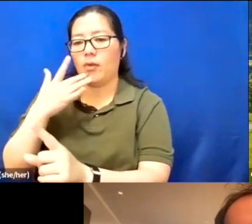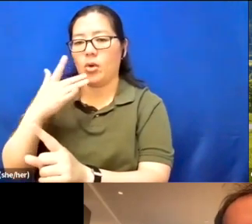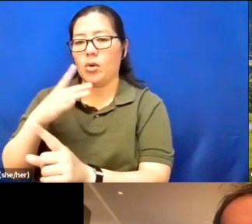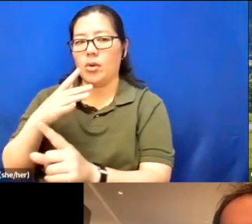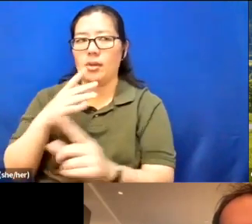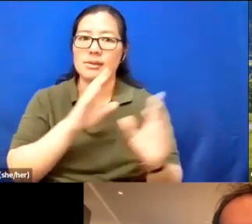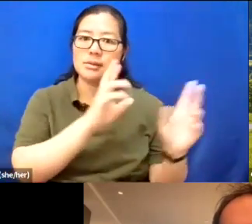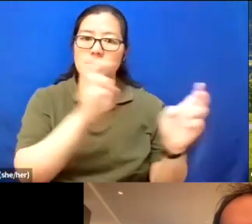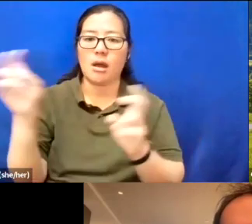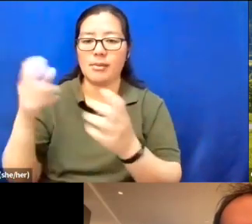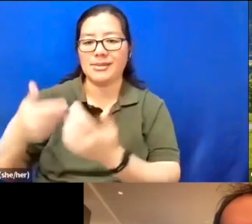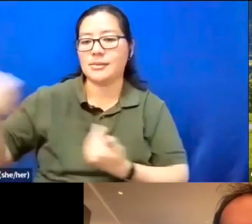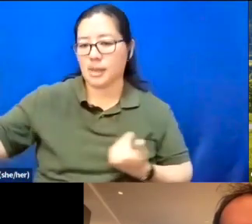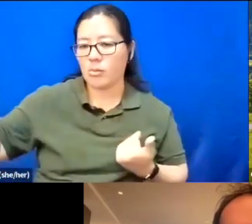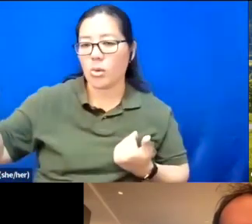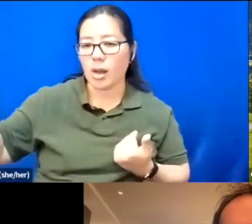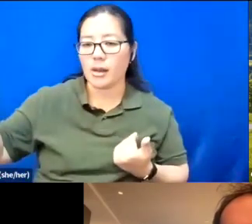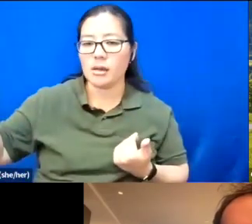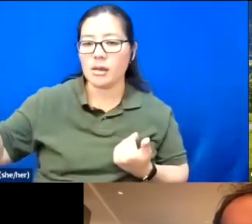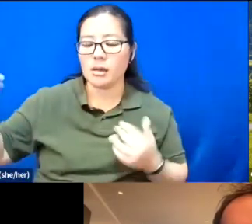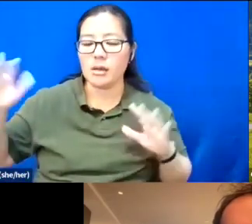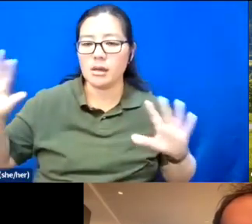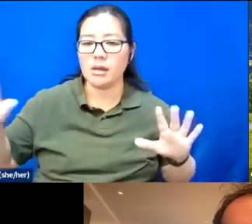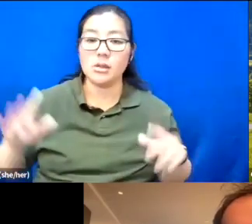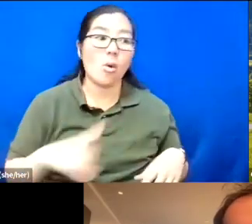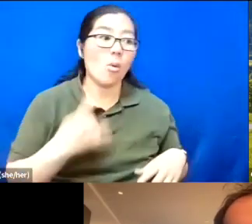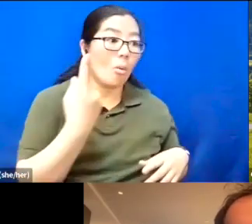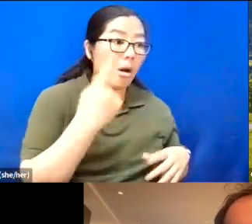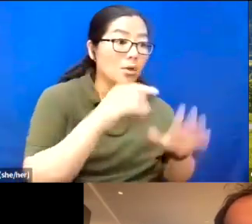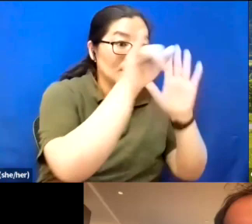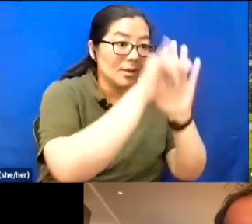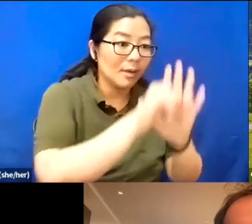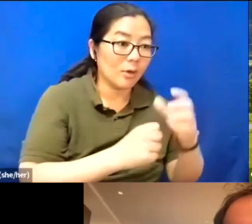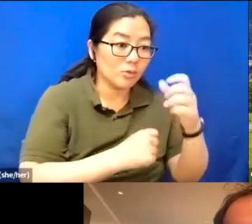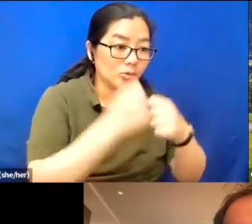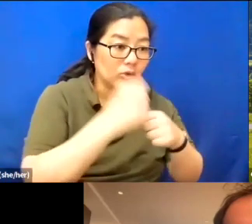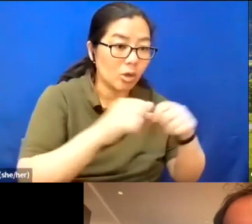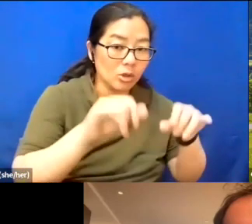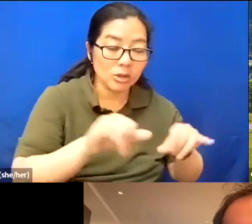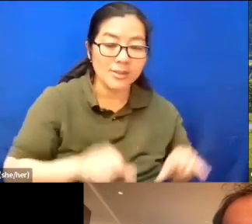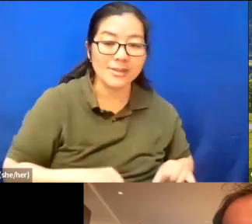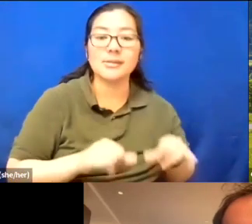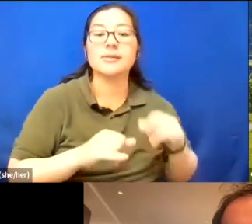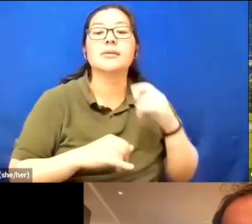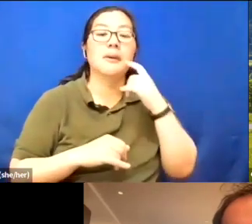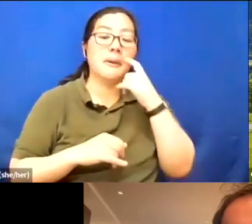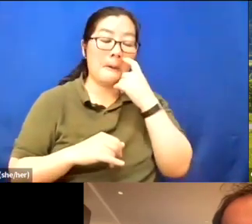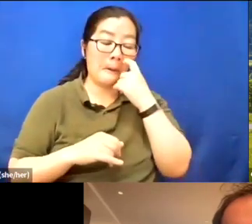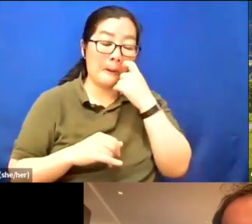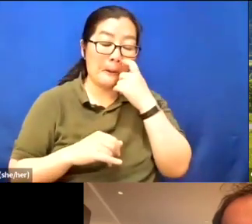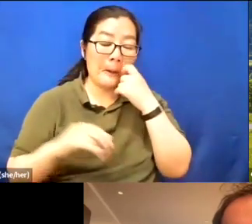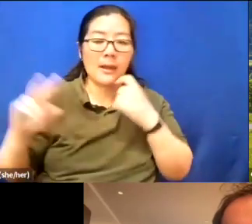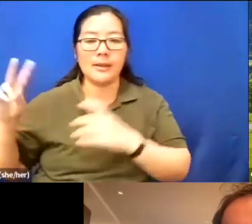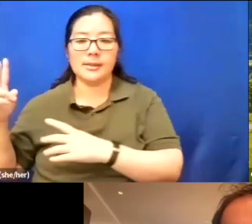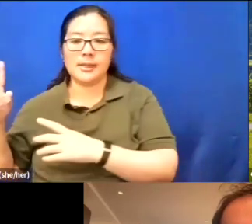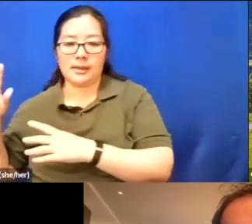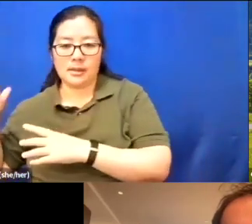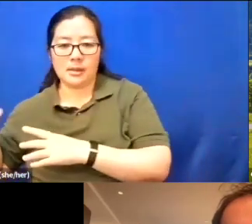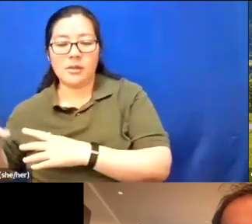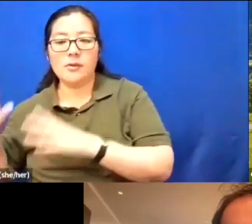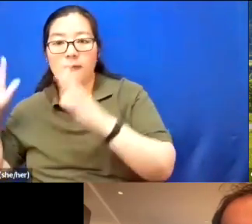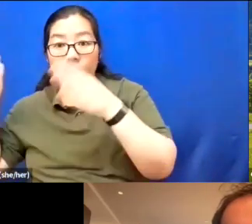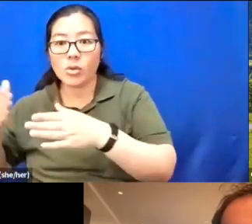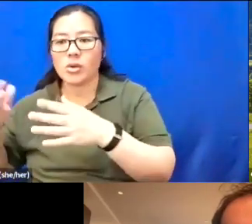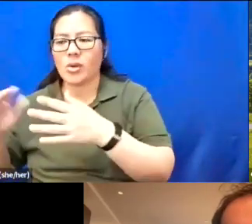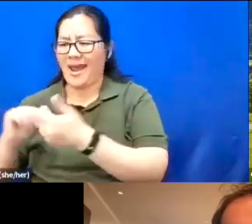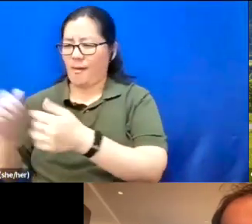two different things. Sort of one is like you identify structures and so you focus on that, and then the other class is like, how does it